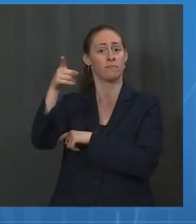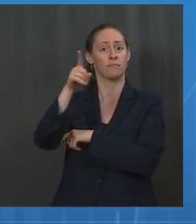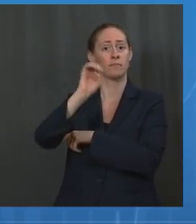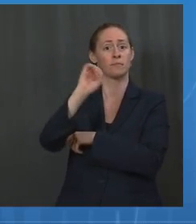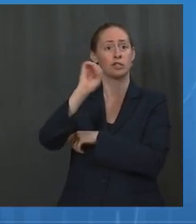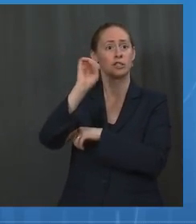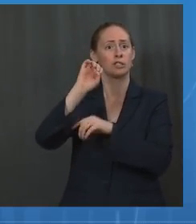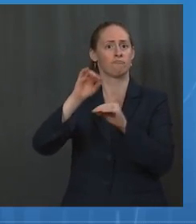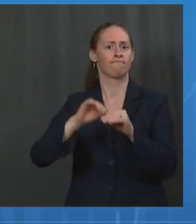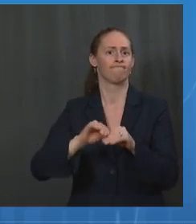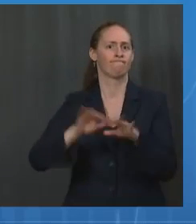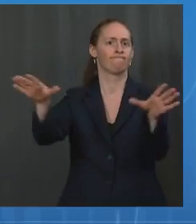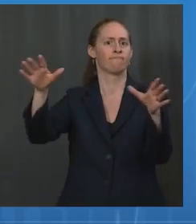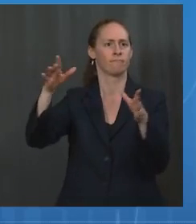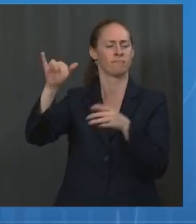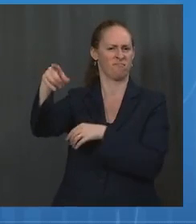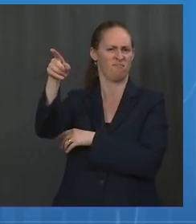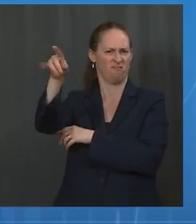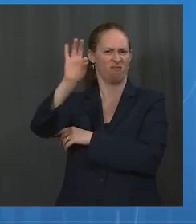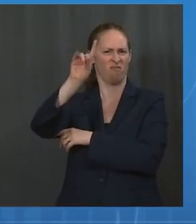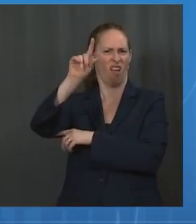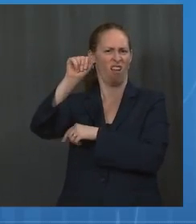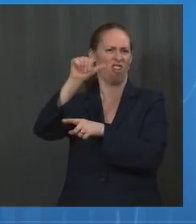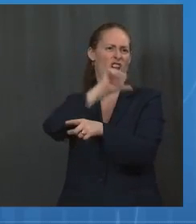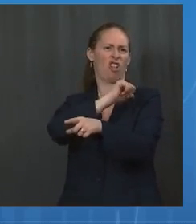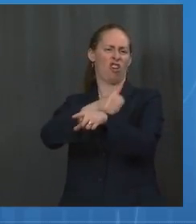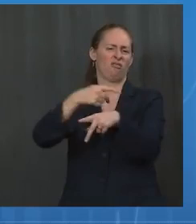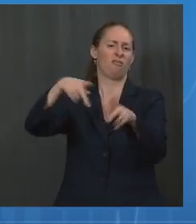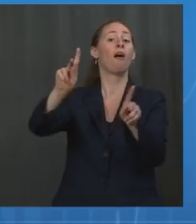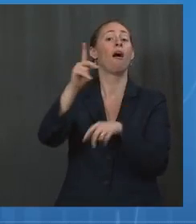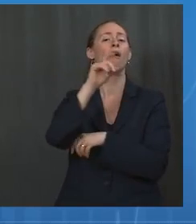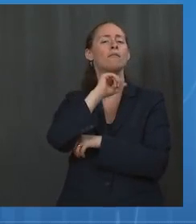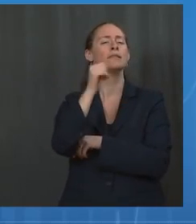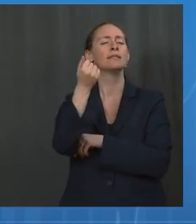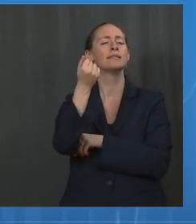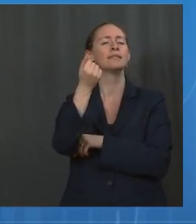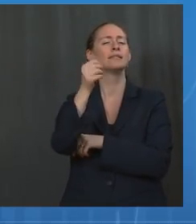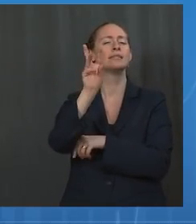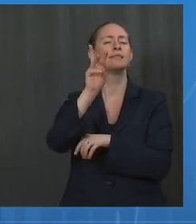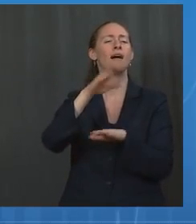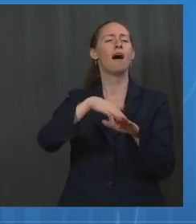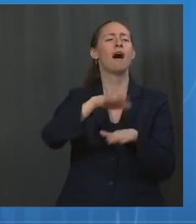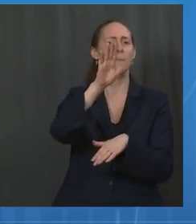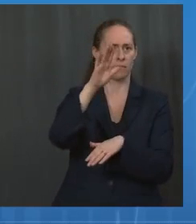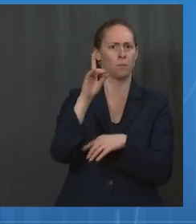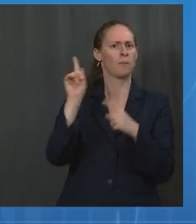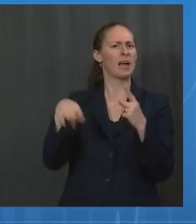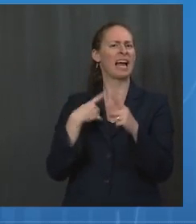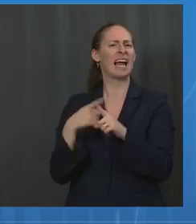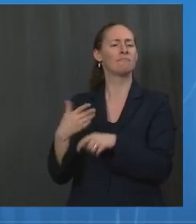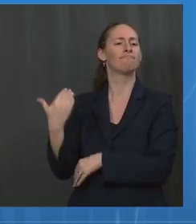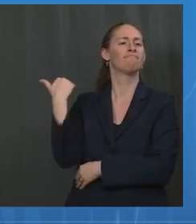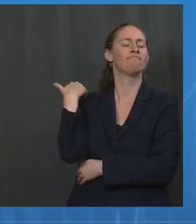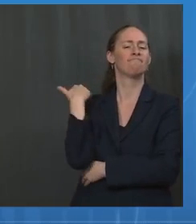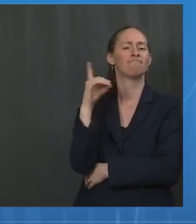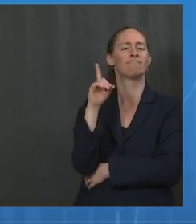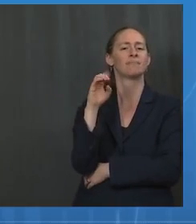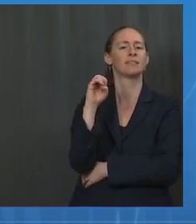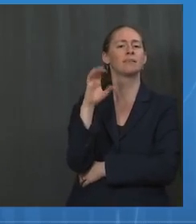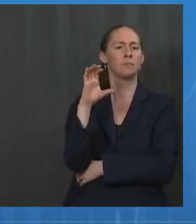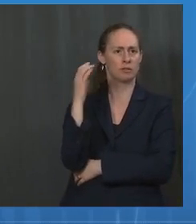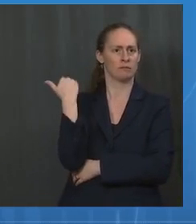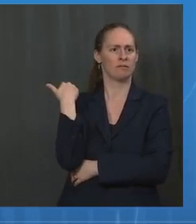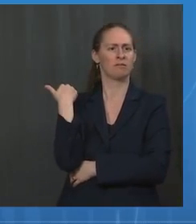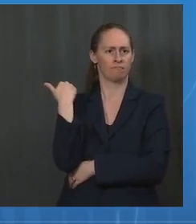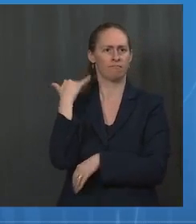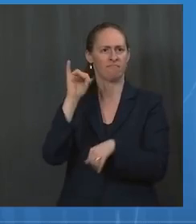persons equal to or older than 16 years of age on December of 2020, on the 11th.